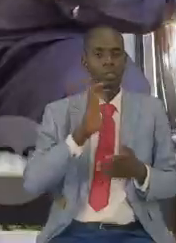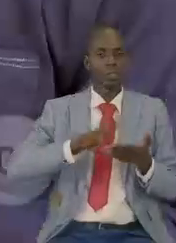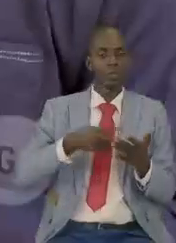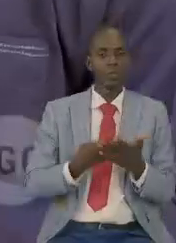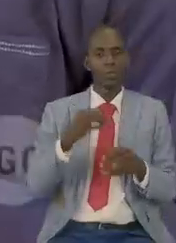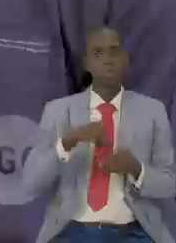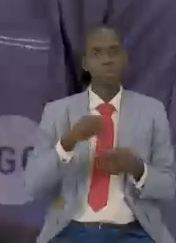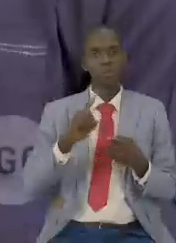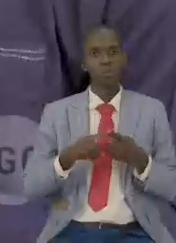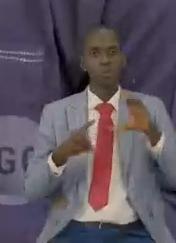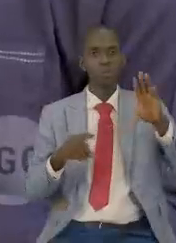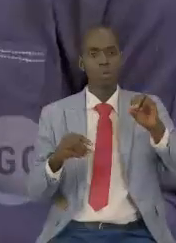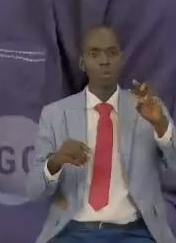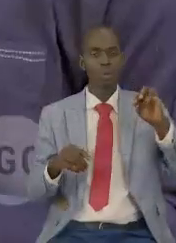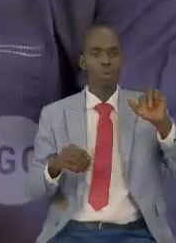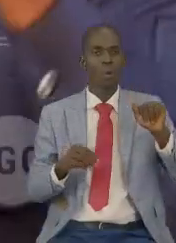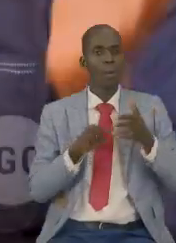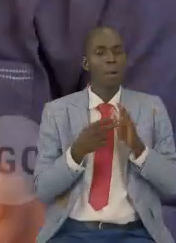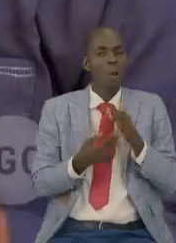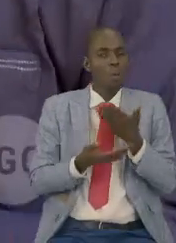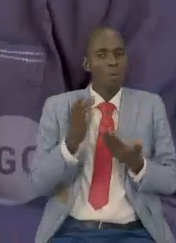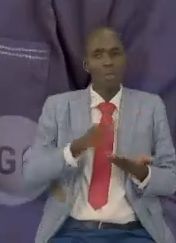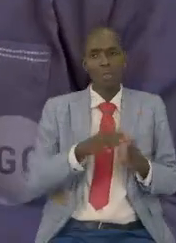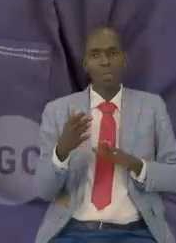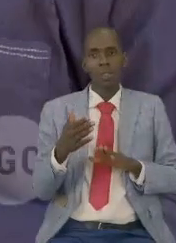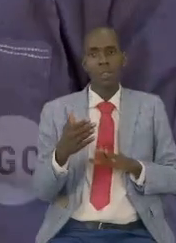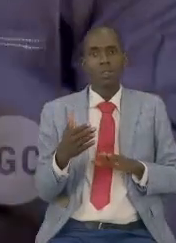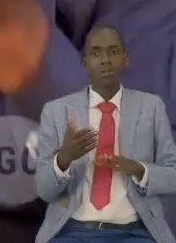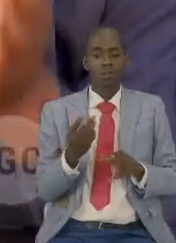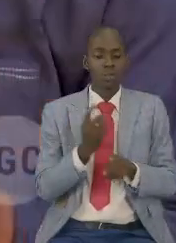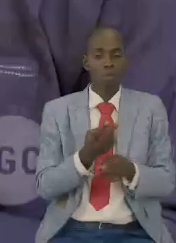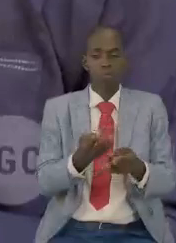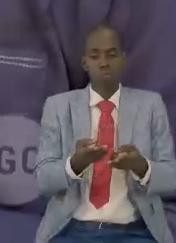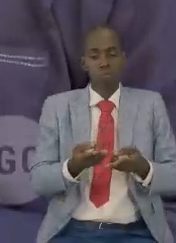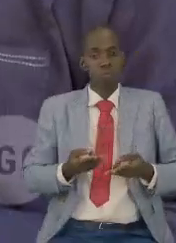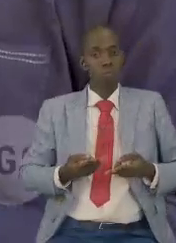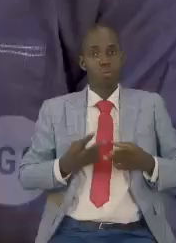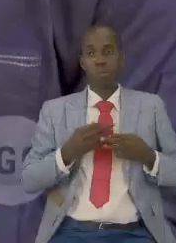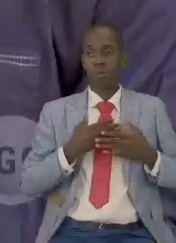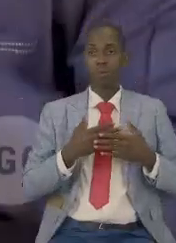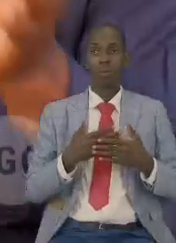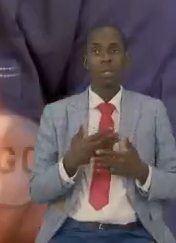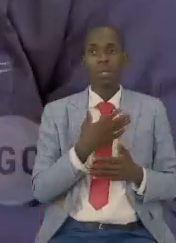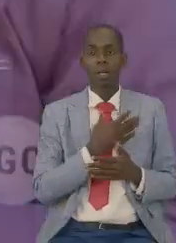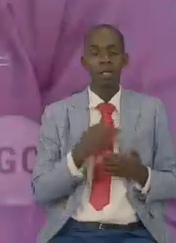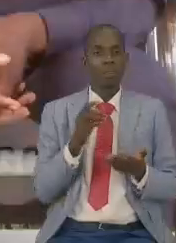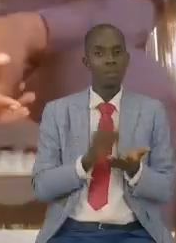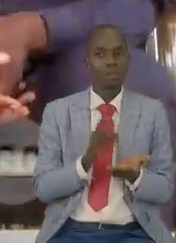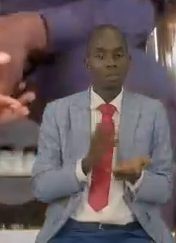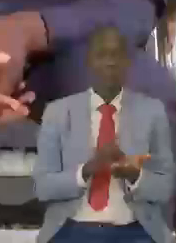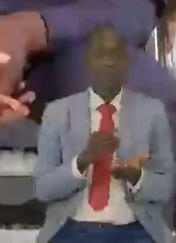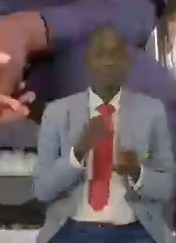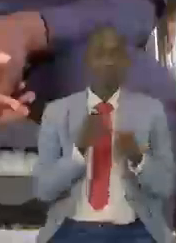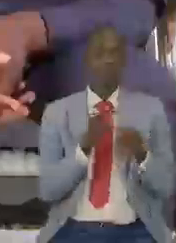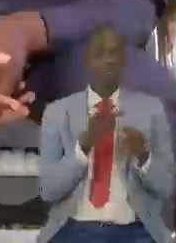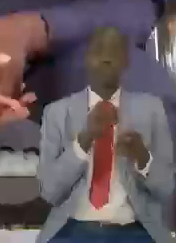hope. And the doctors lose the hope and give us no hope. But we have hope in God. On that